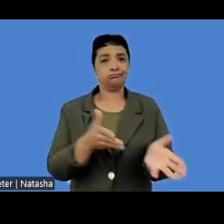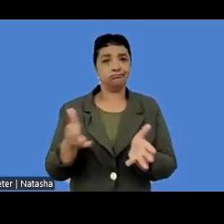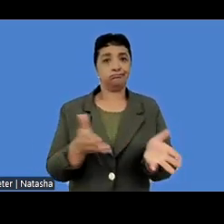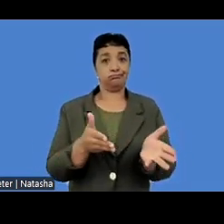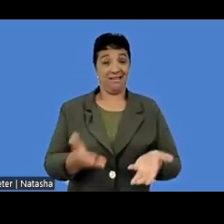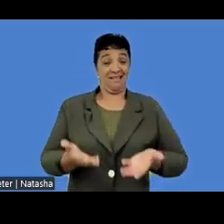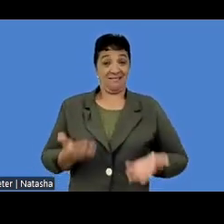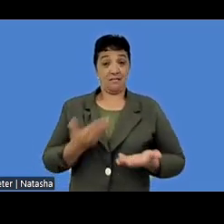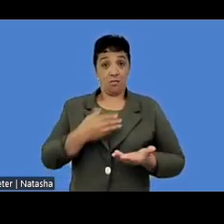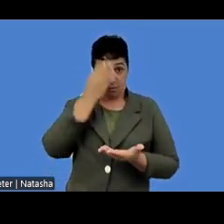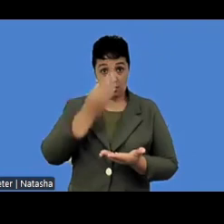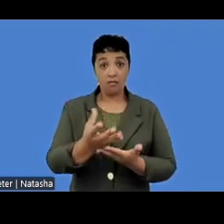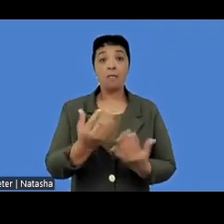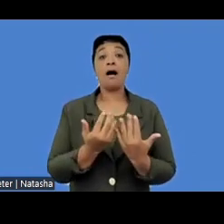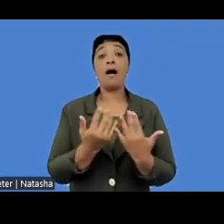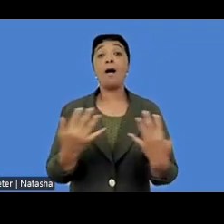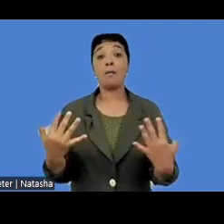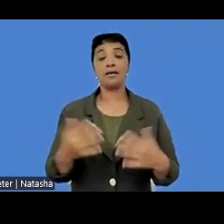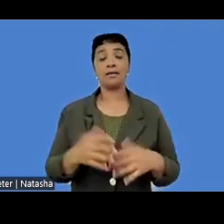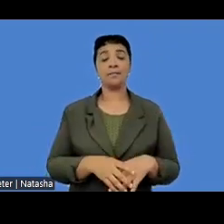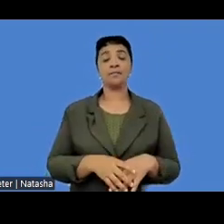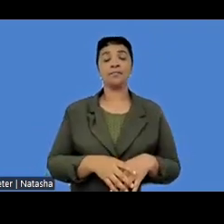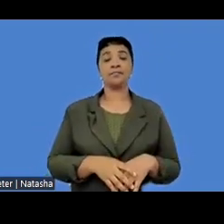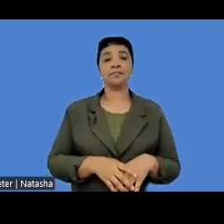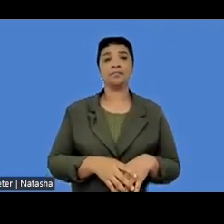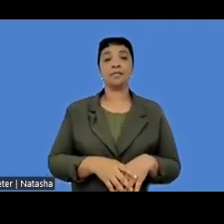deported children is more than